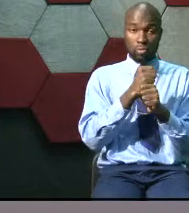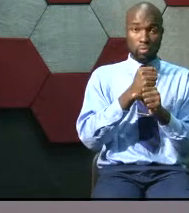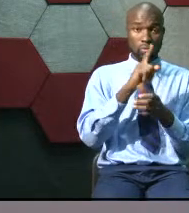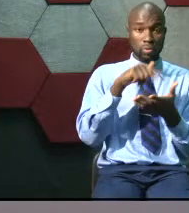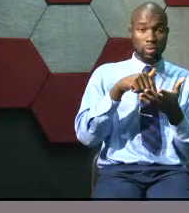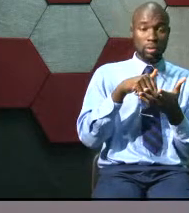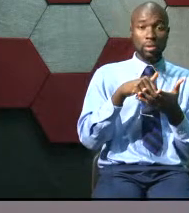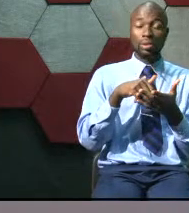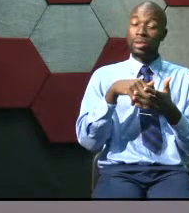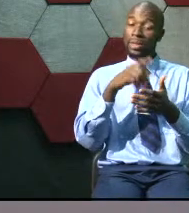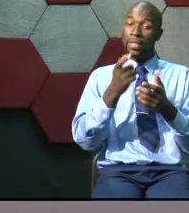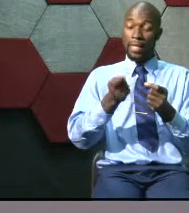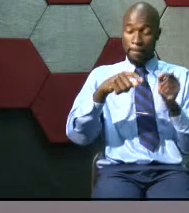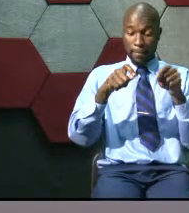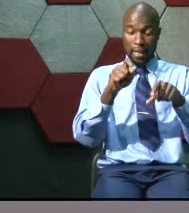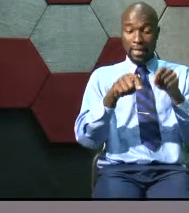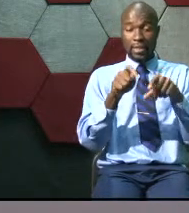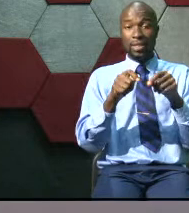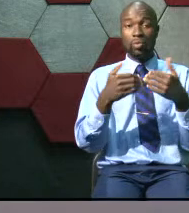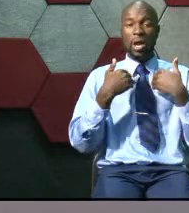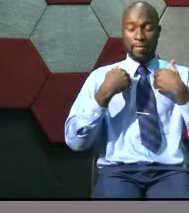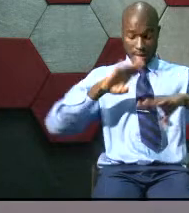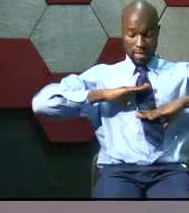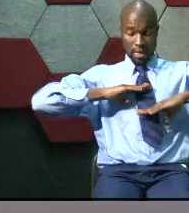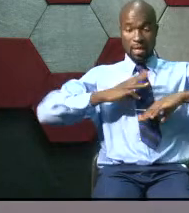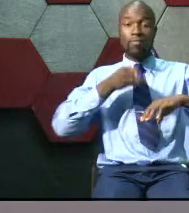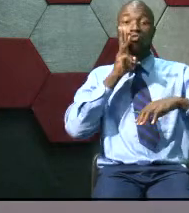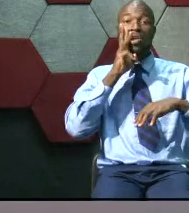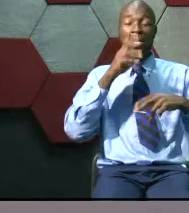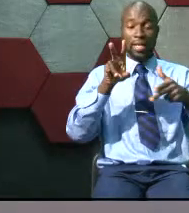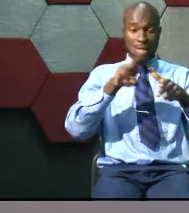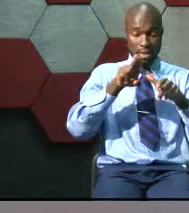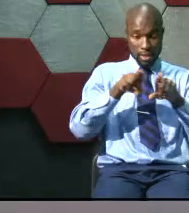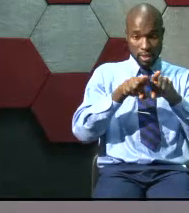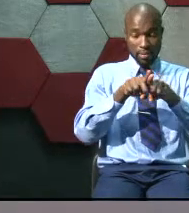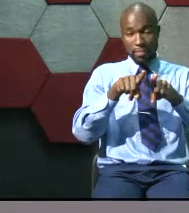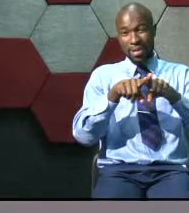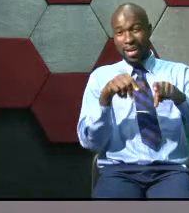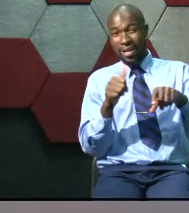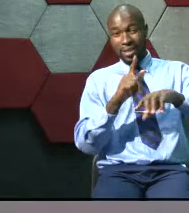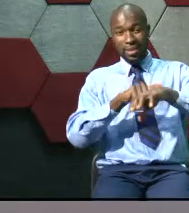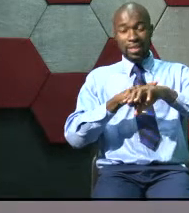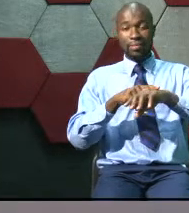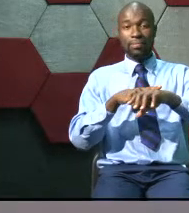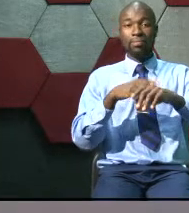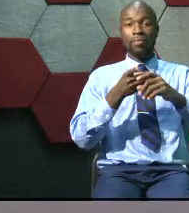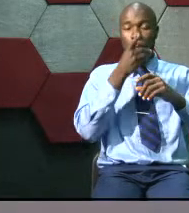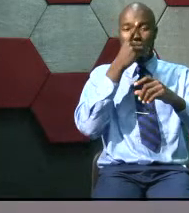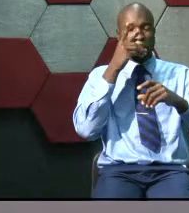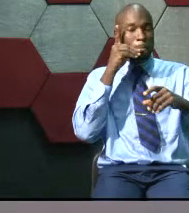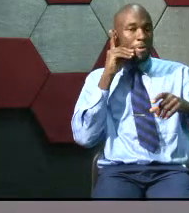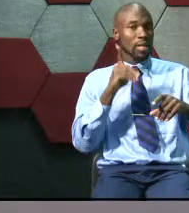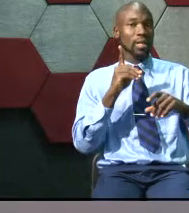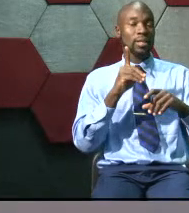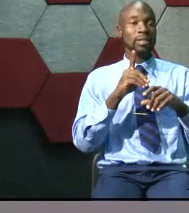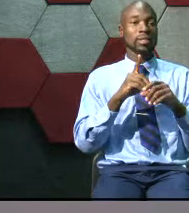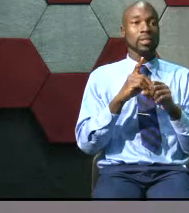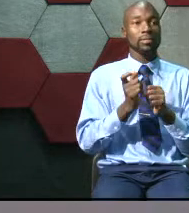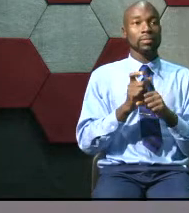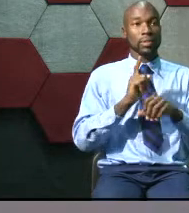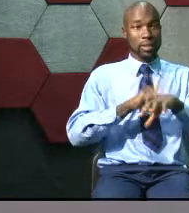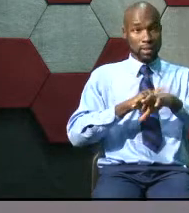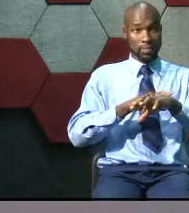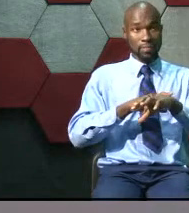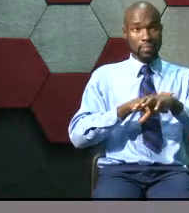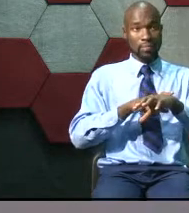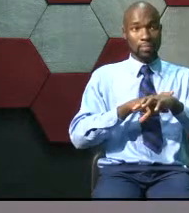it is that they're planting can be able to get enough water, and it can be timed to ensure that, you know, during the dry season and during the heavy rains, at